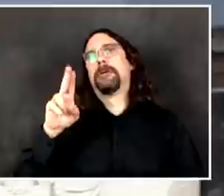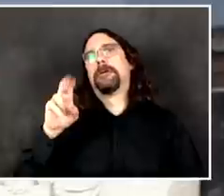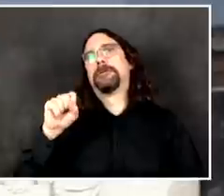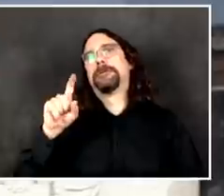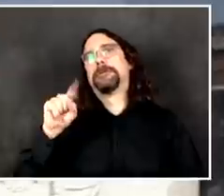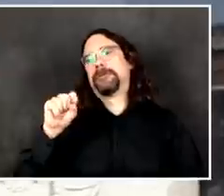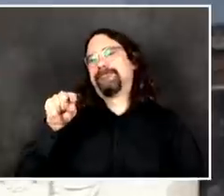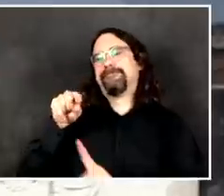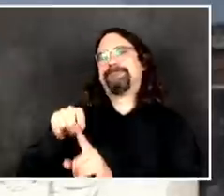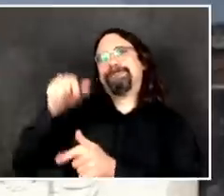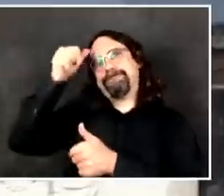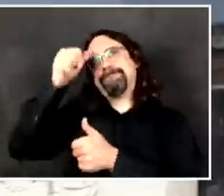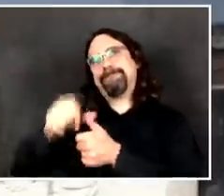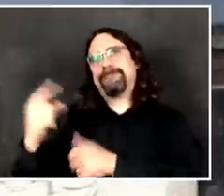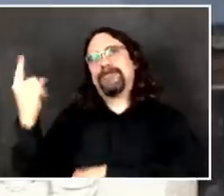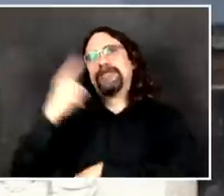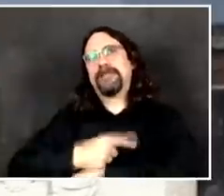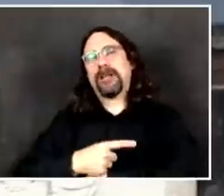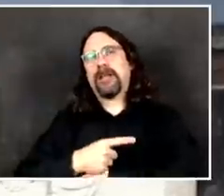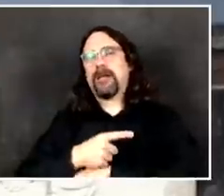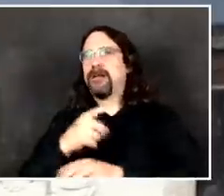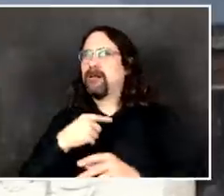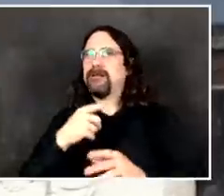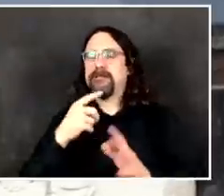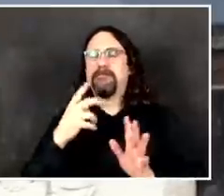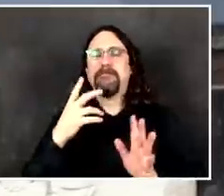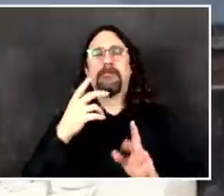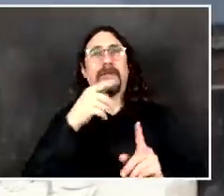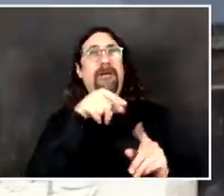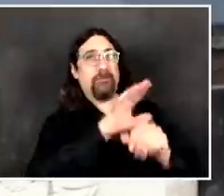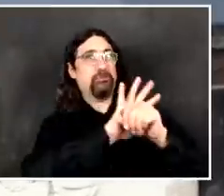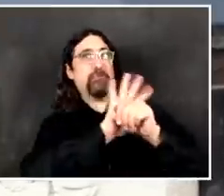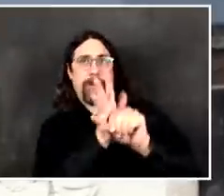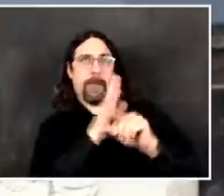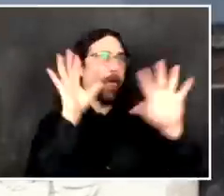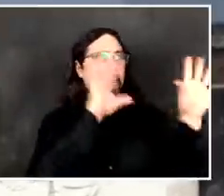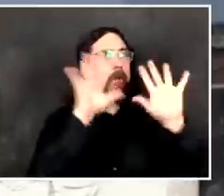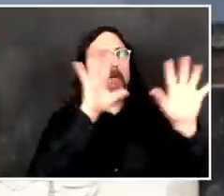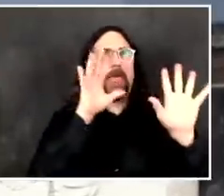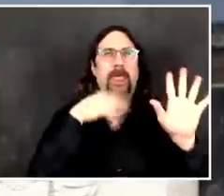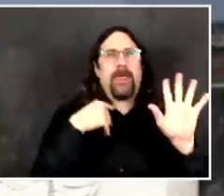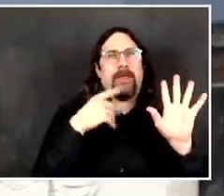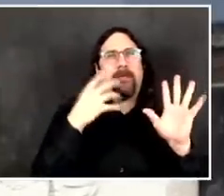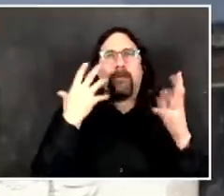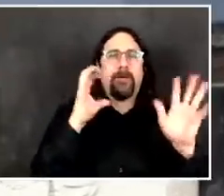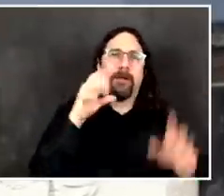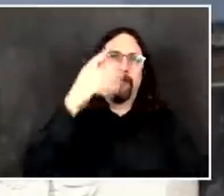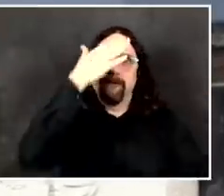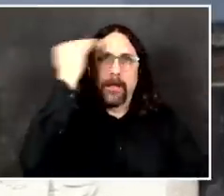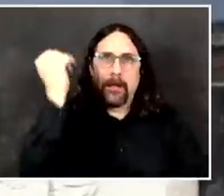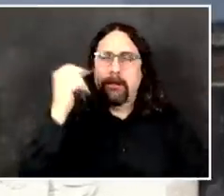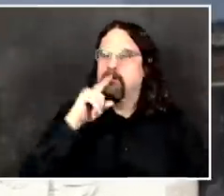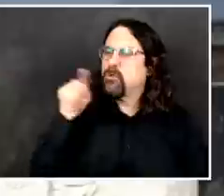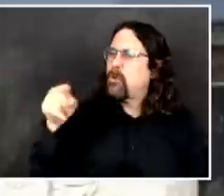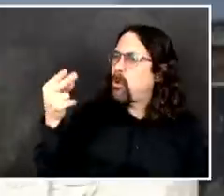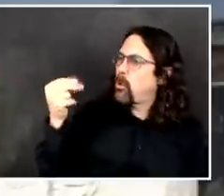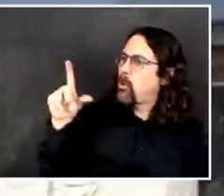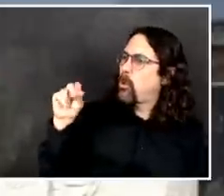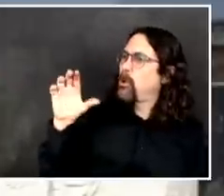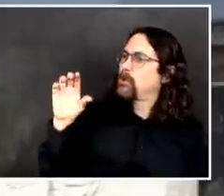means, and to always gain strength from the incredible examples of people who fought their way